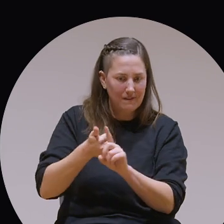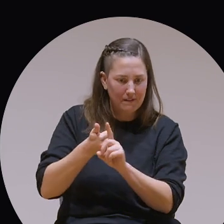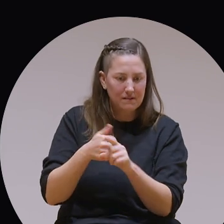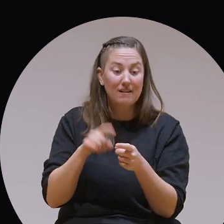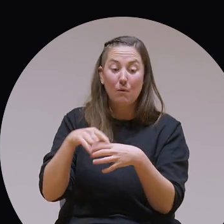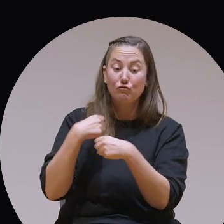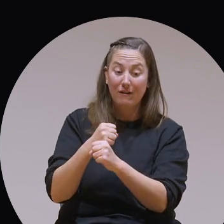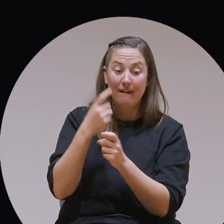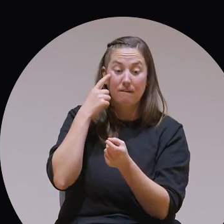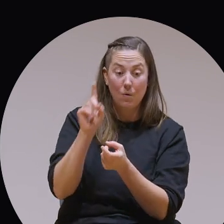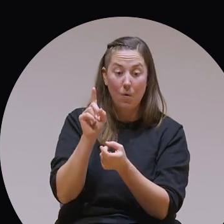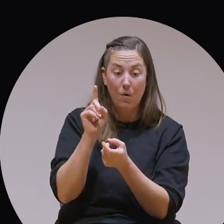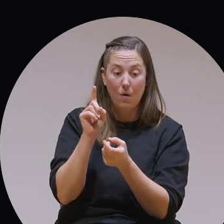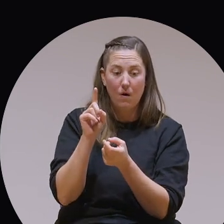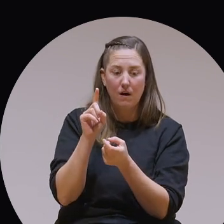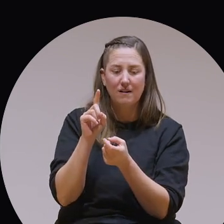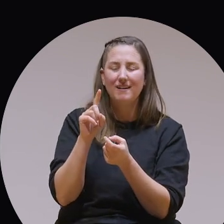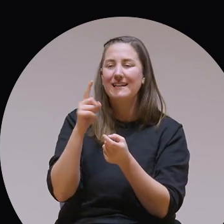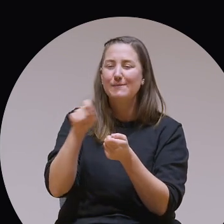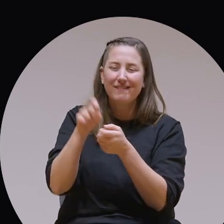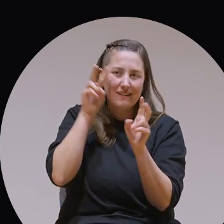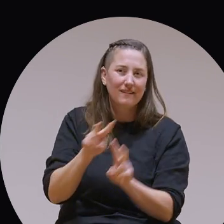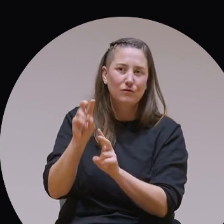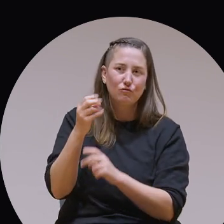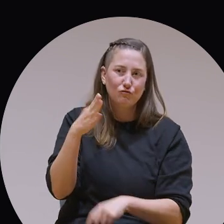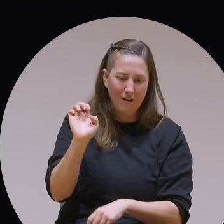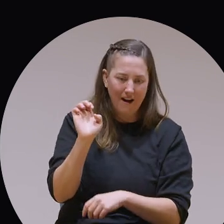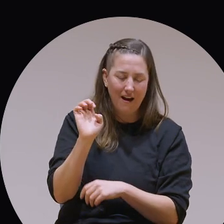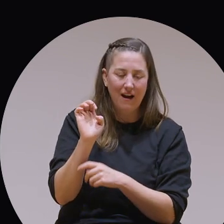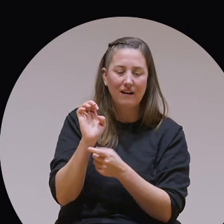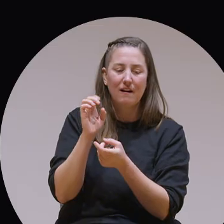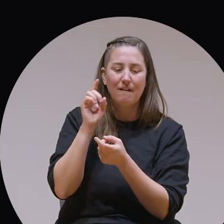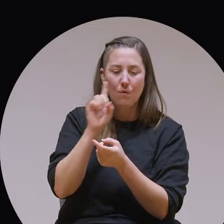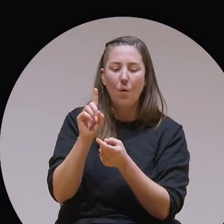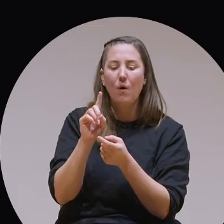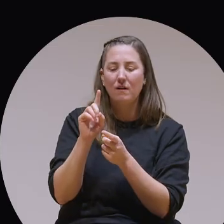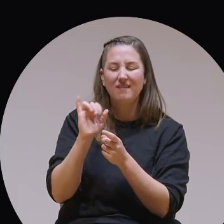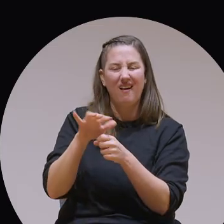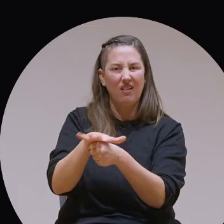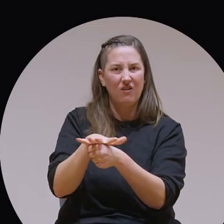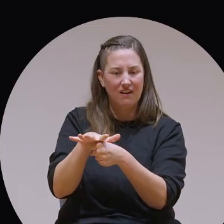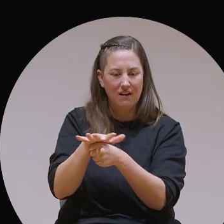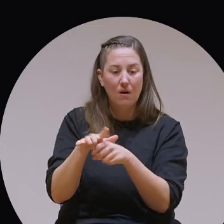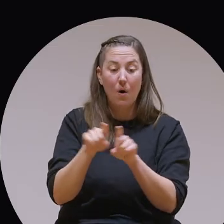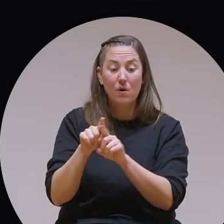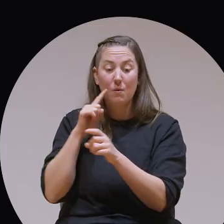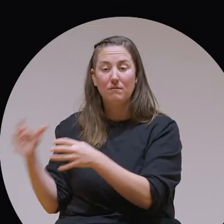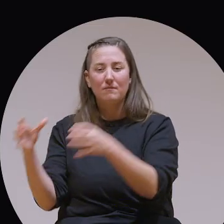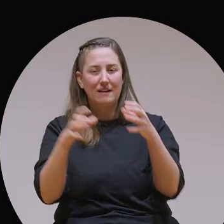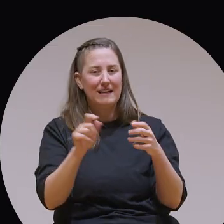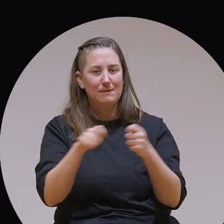been created for a shrine associated with the tomb for the dignitary concerned. It would have been placed in front of the